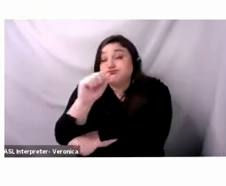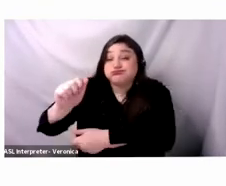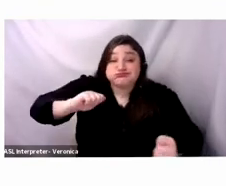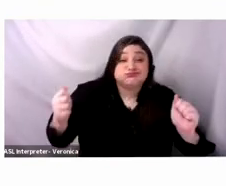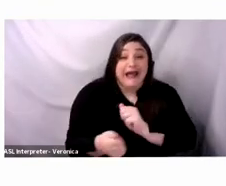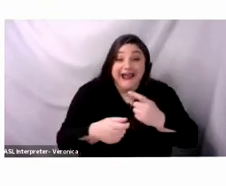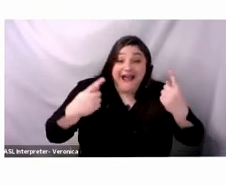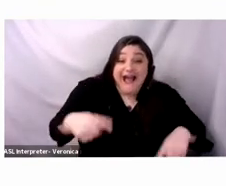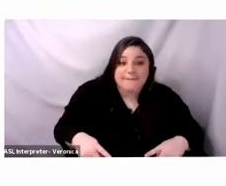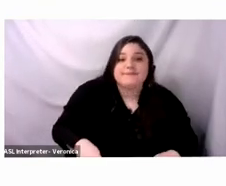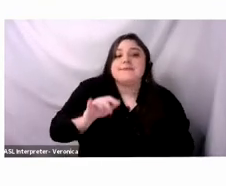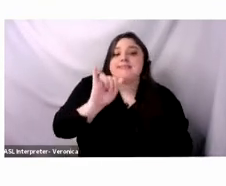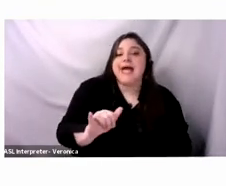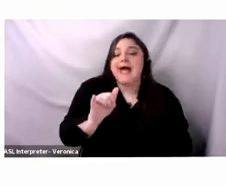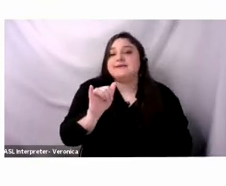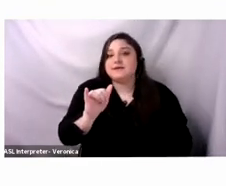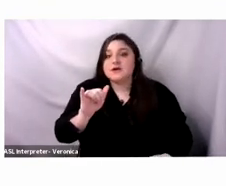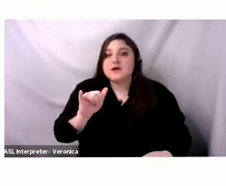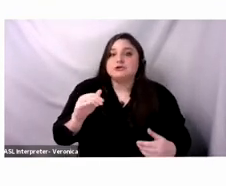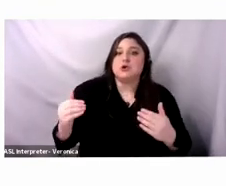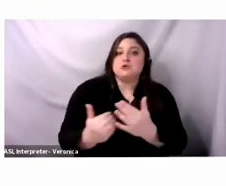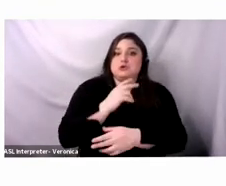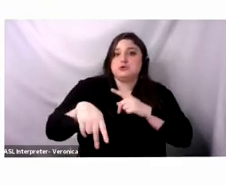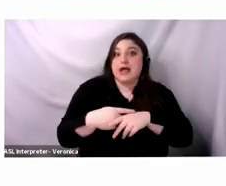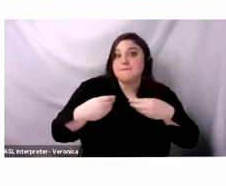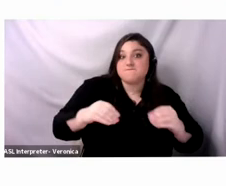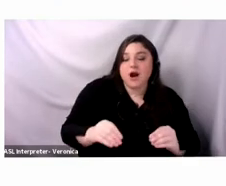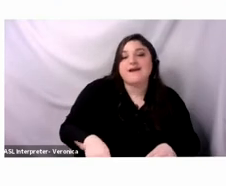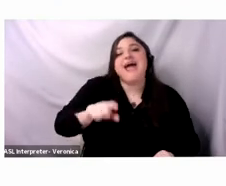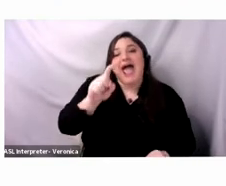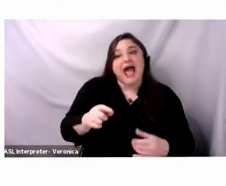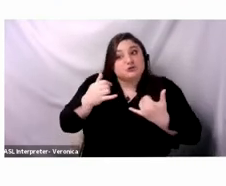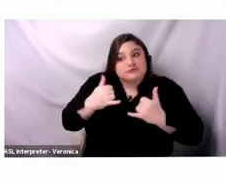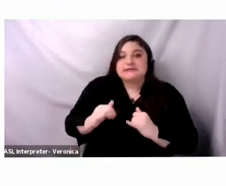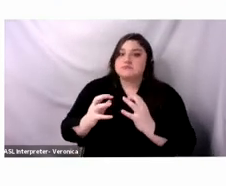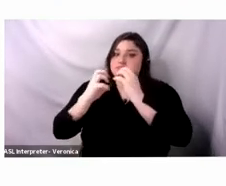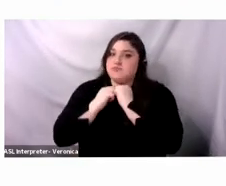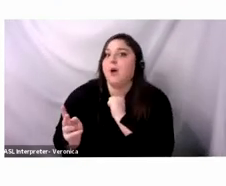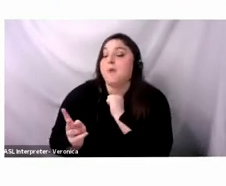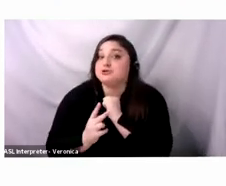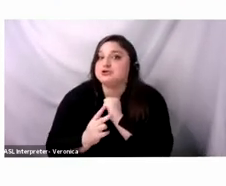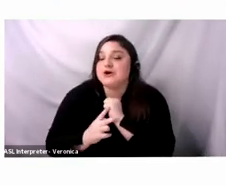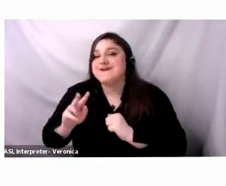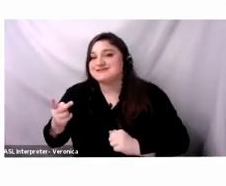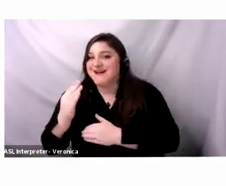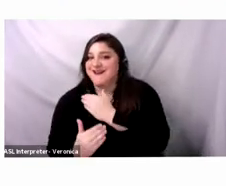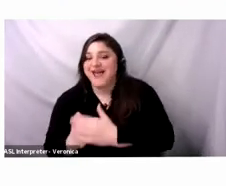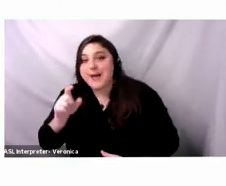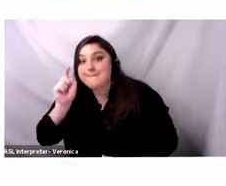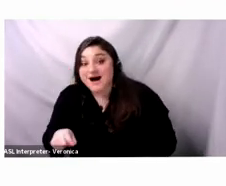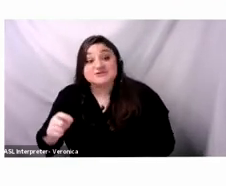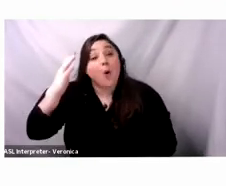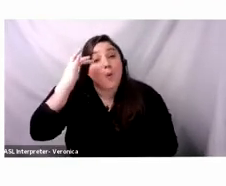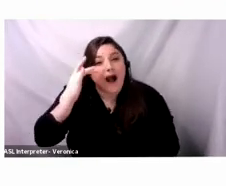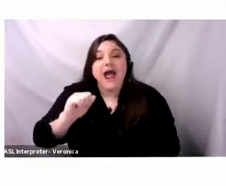garments. Secondhand markets were very necessary, however, because new garments required real investment. In her